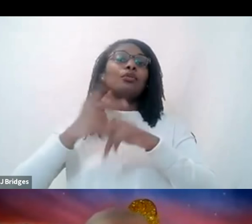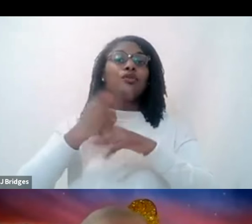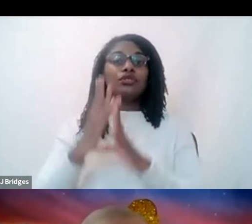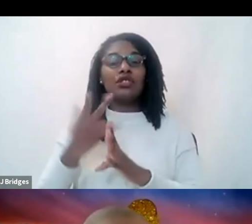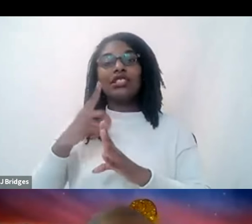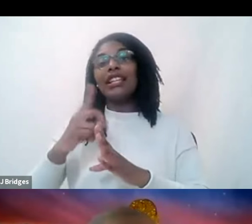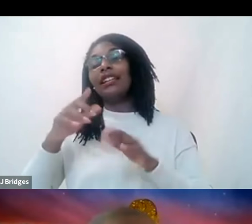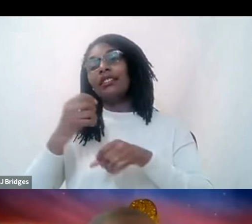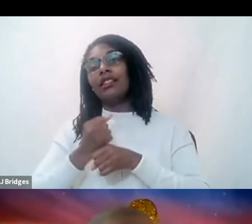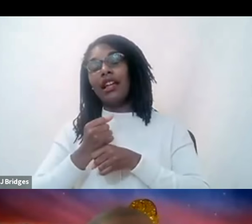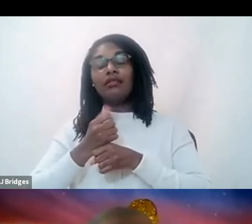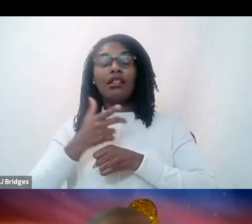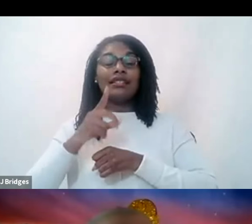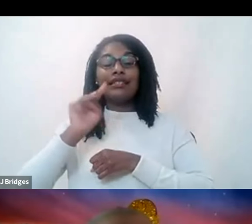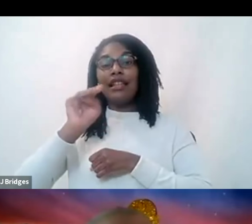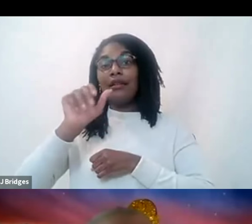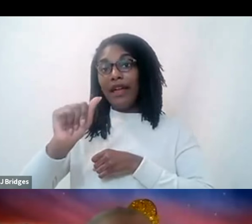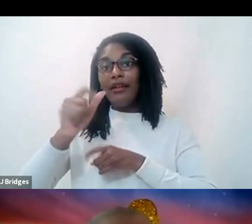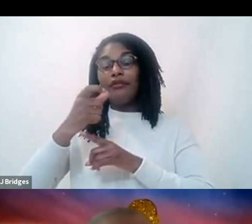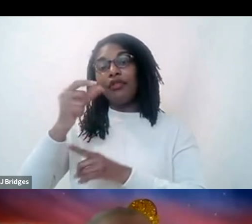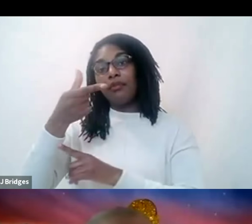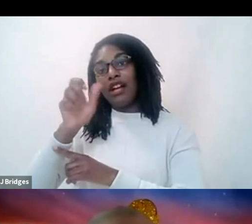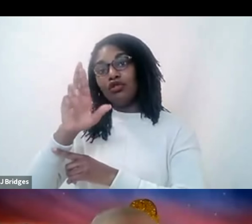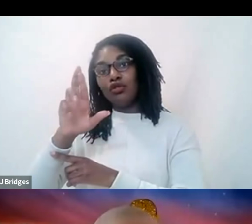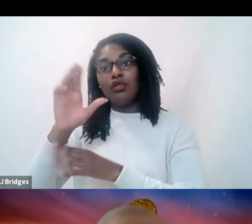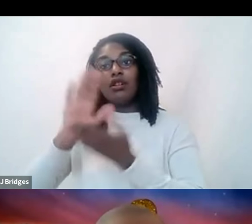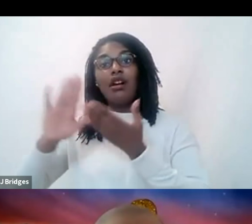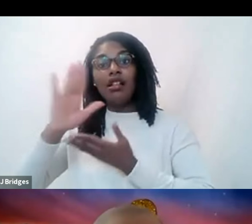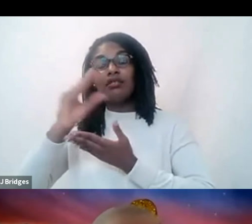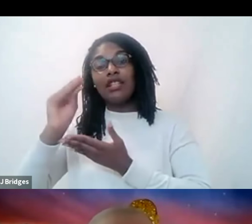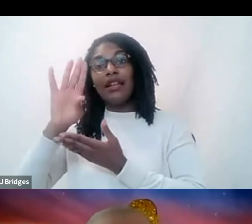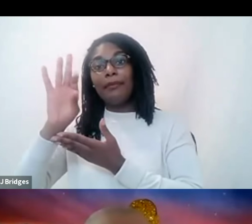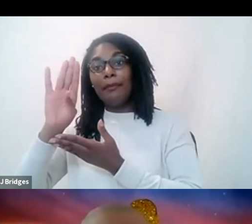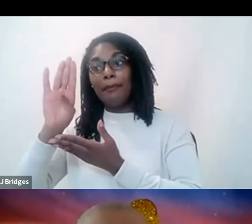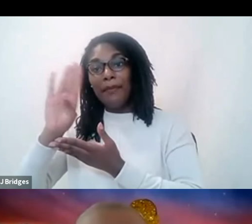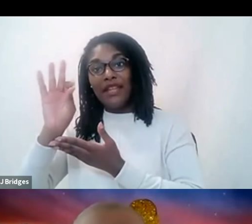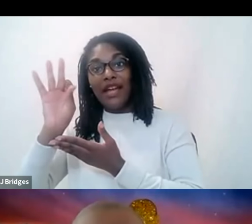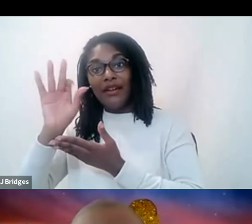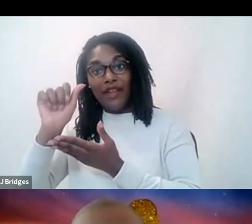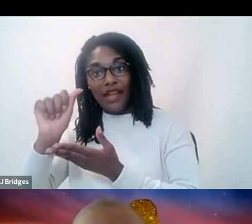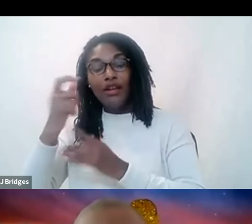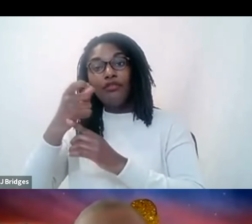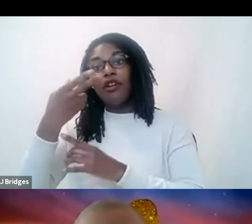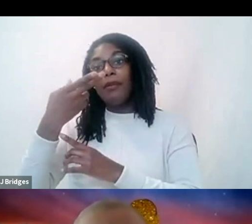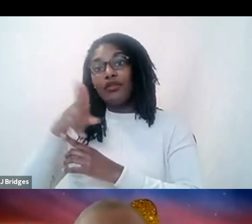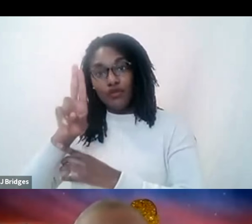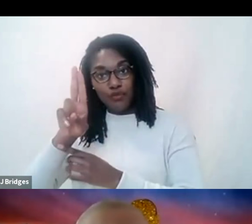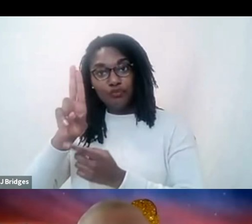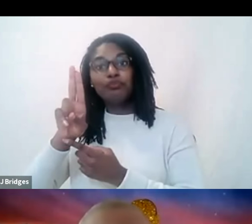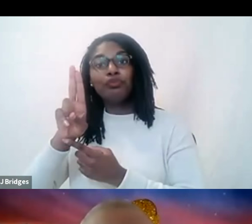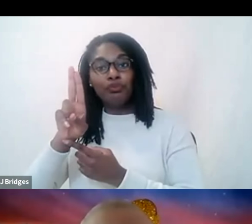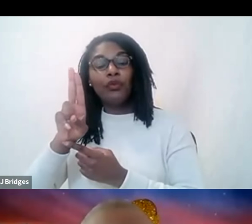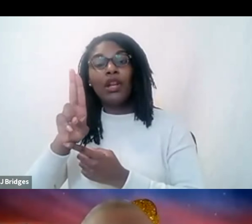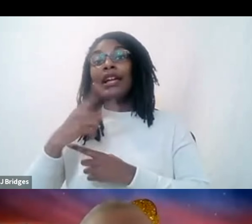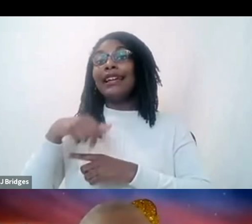in cultural sustainability from Goucher College and a BFA in arts management from Howard University. Malik